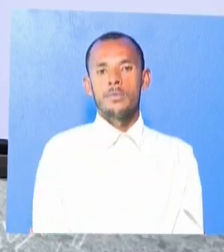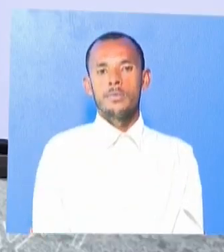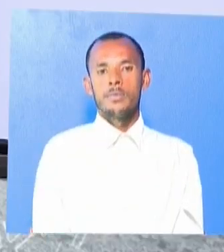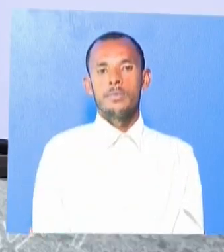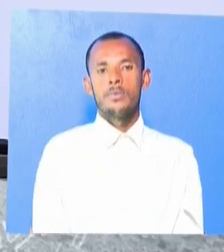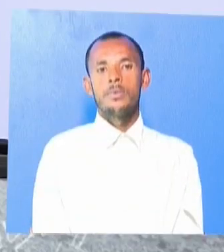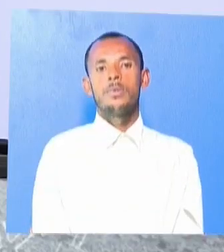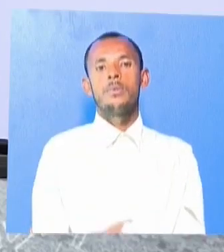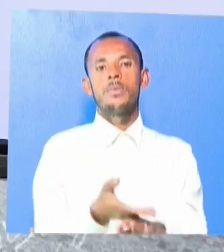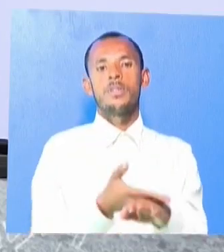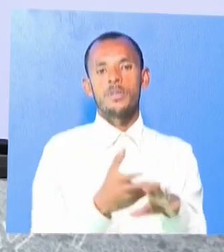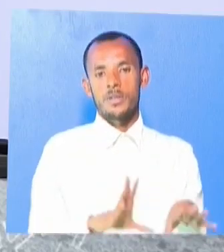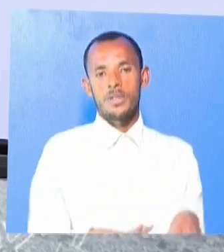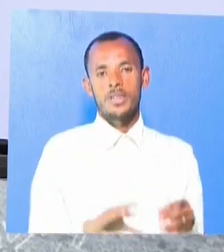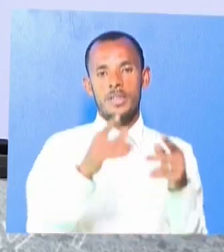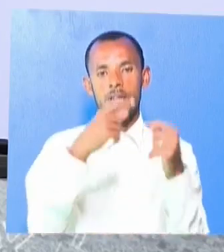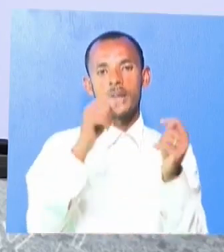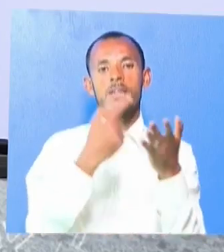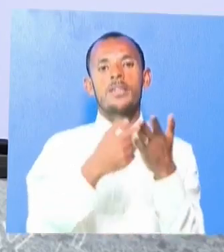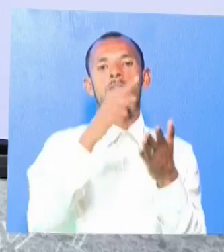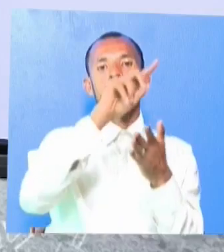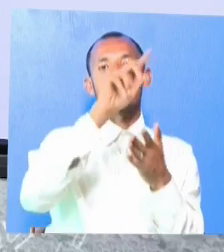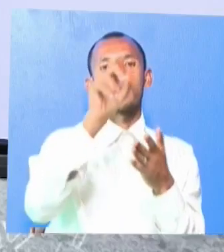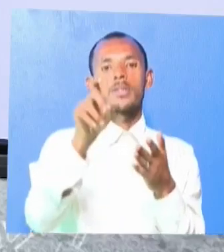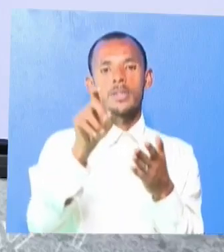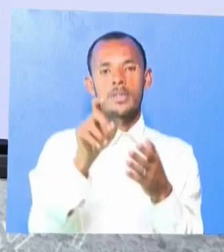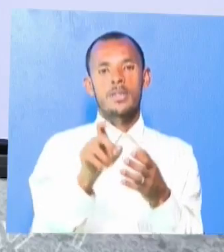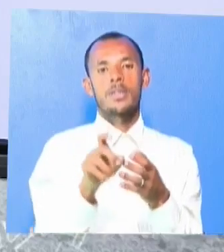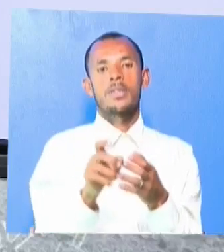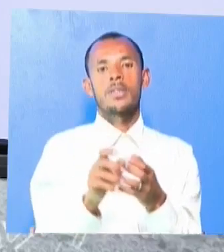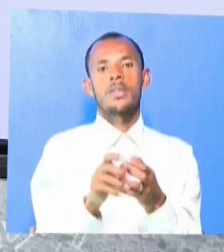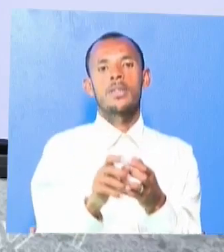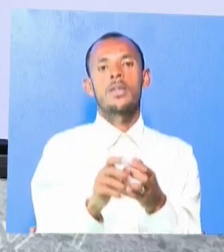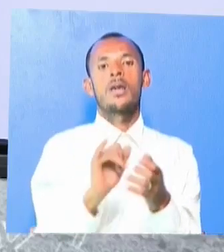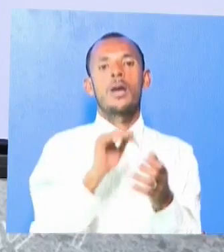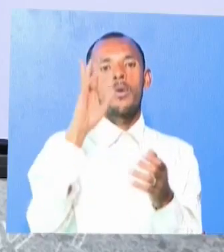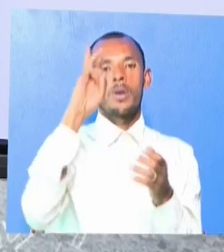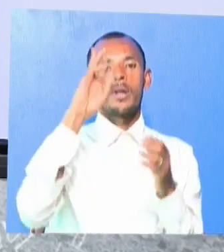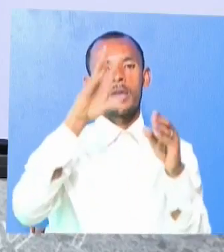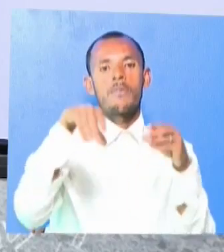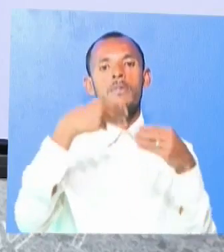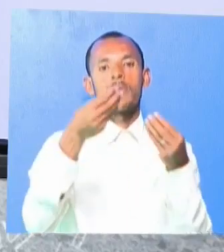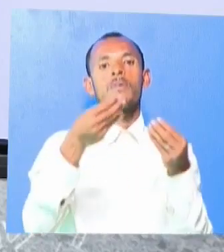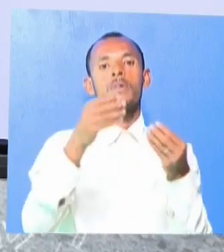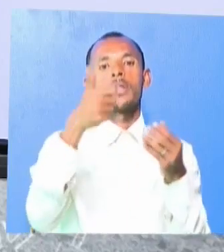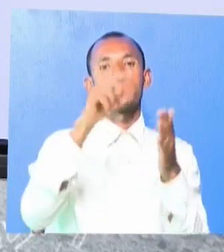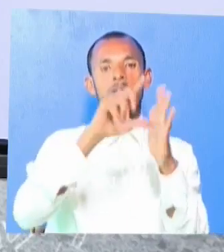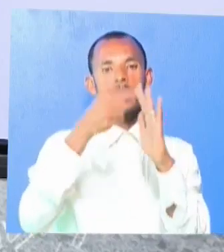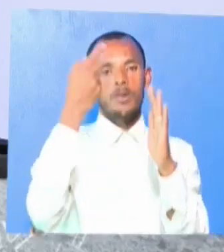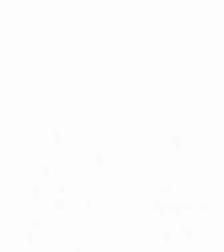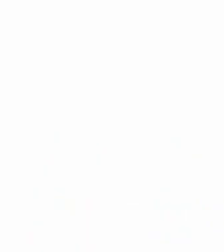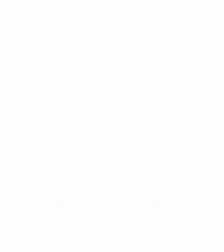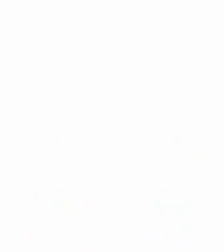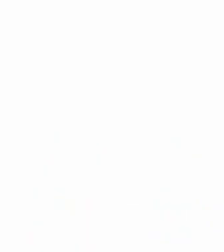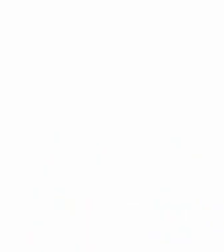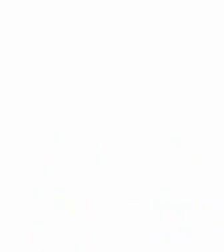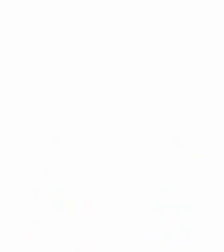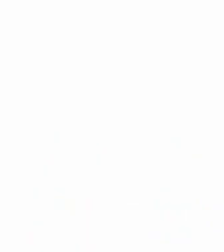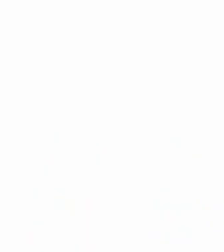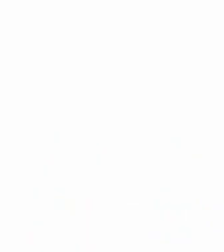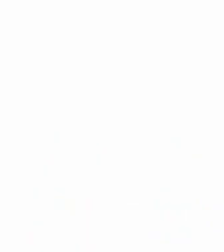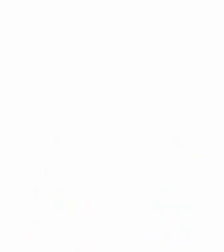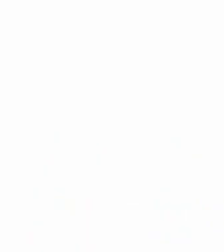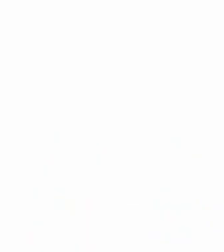Please, students, try these questions. I'll give you 10 seconds for this.